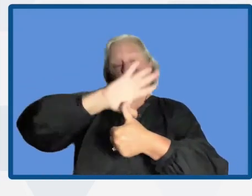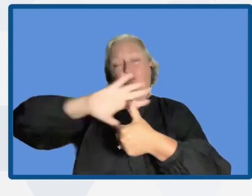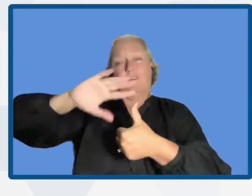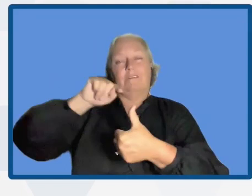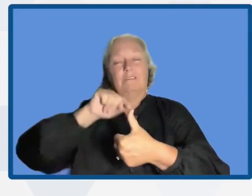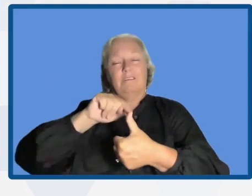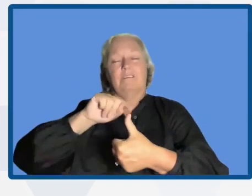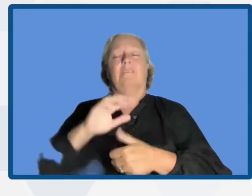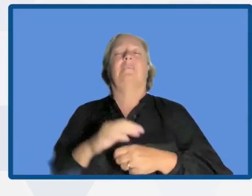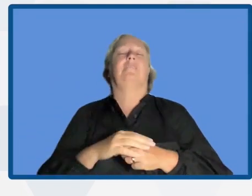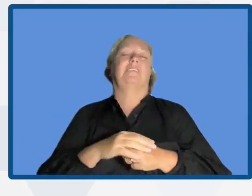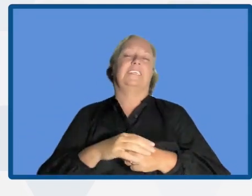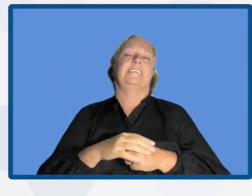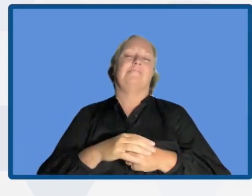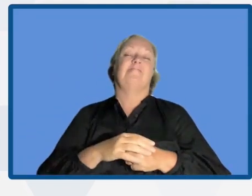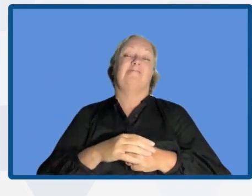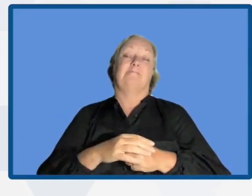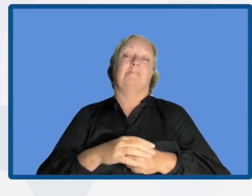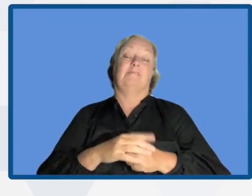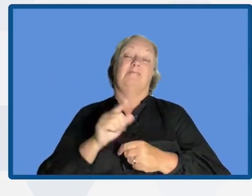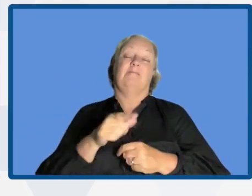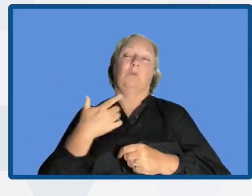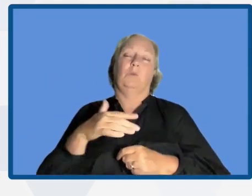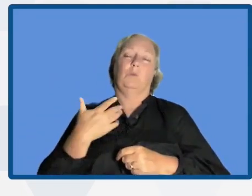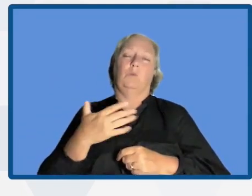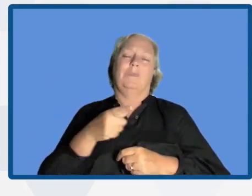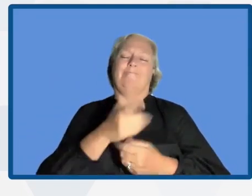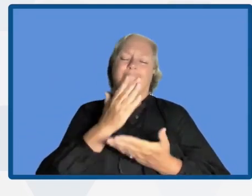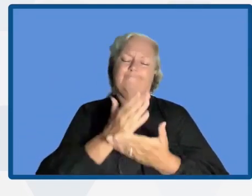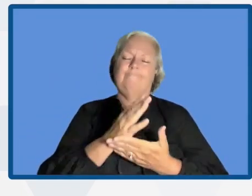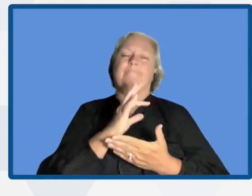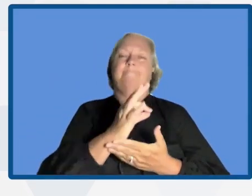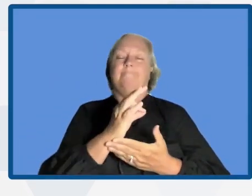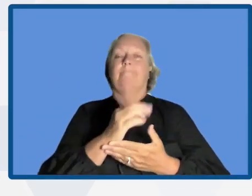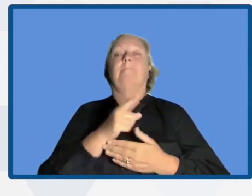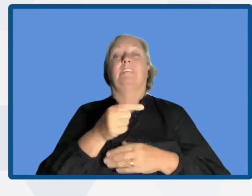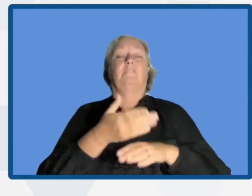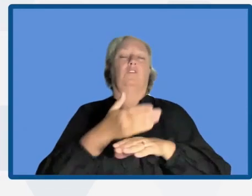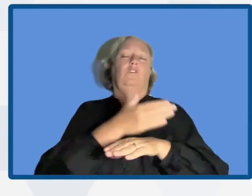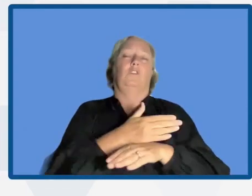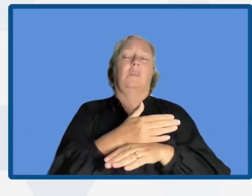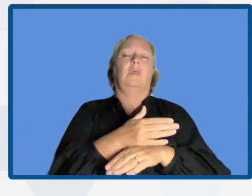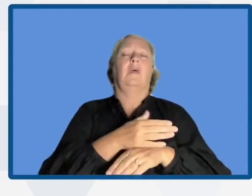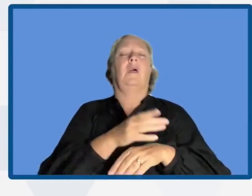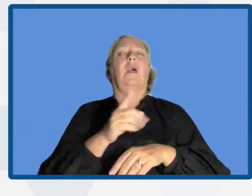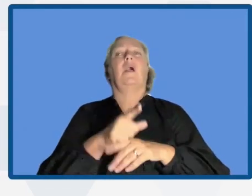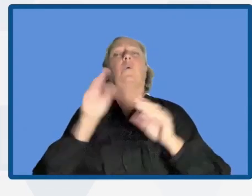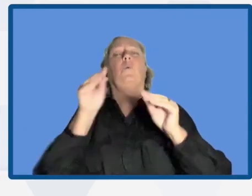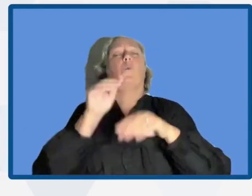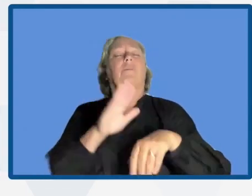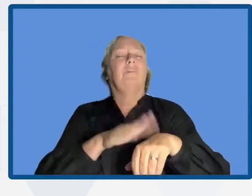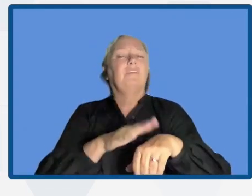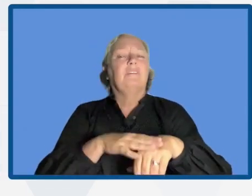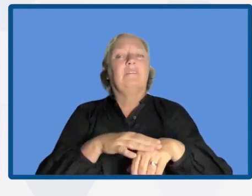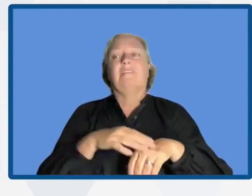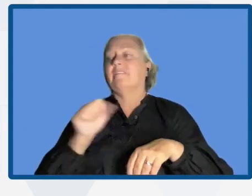is the reality for all the rest countries. Early warning systems implied having institutions that